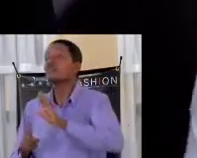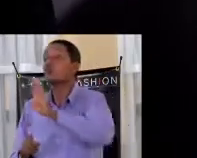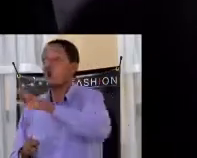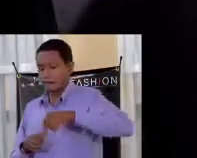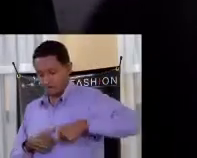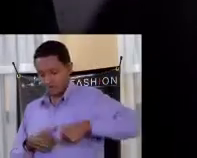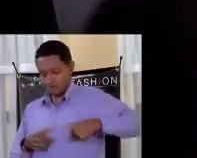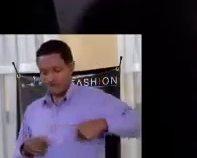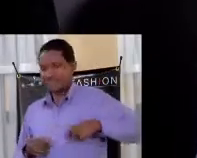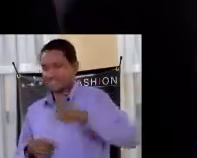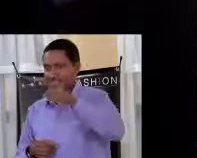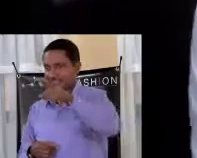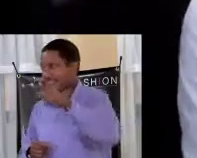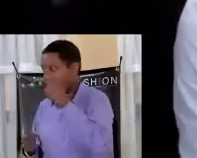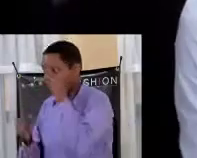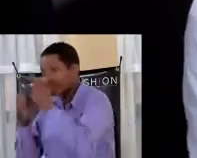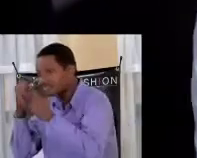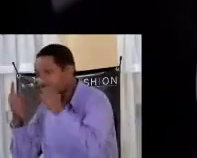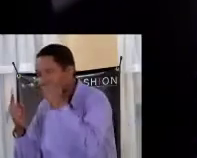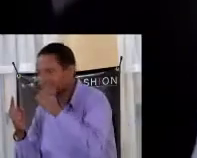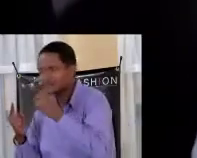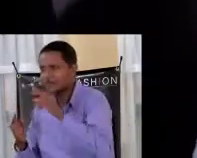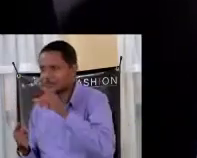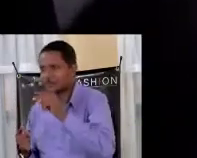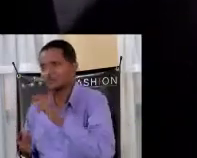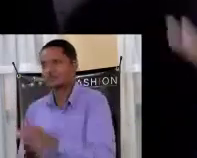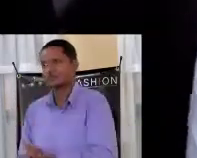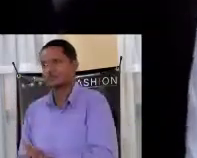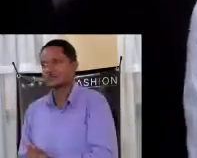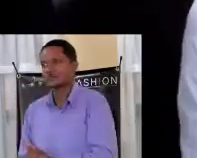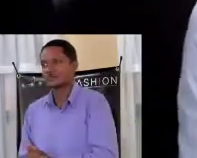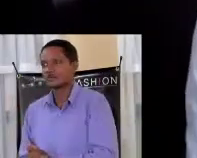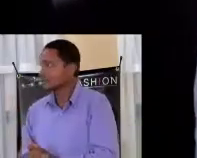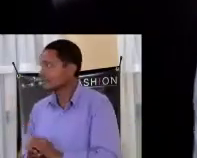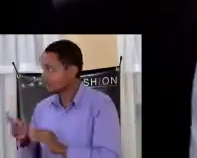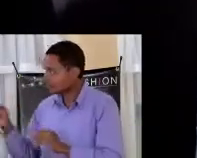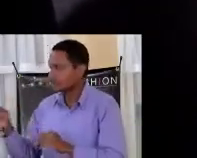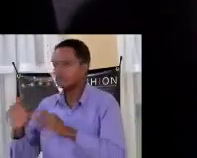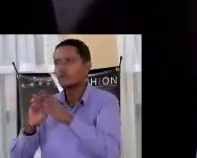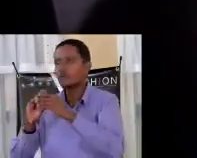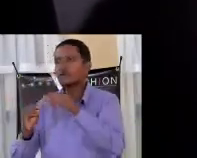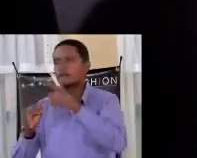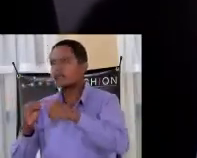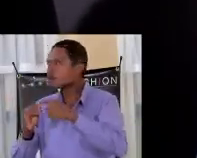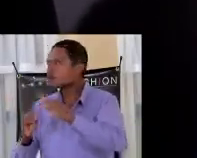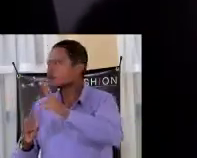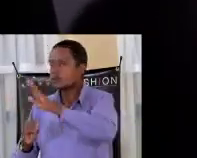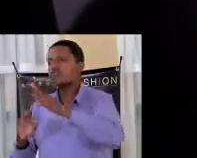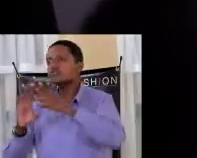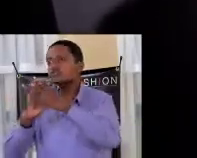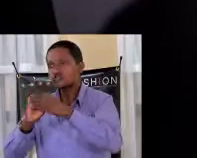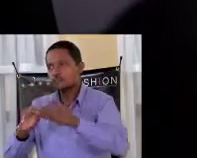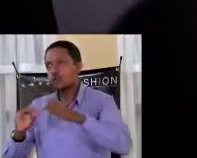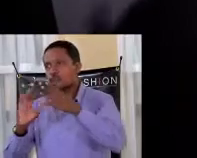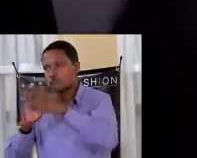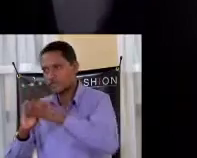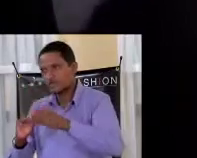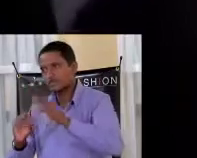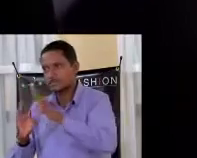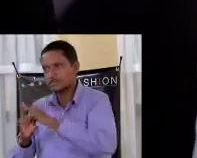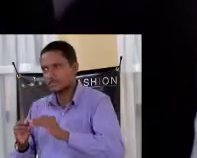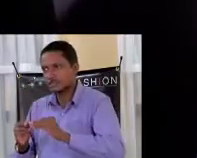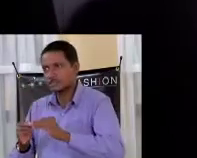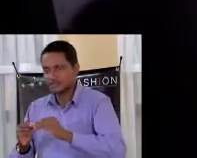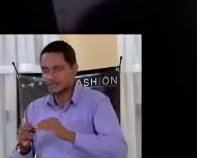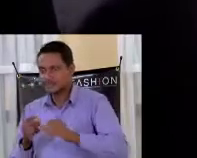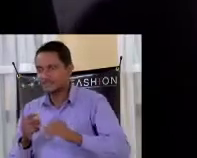like Richard said, like for me, I always fall in love with some designer and selling the story in the store. And the uniqueness that comes